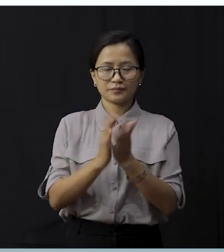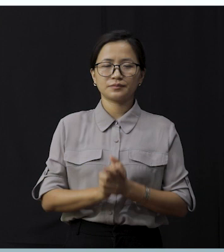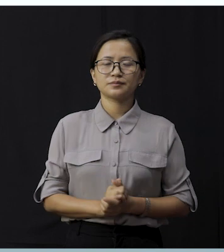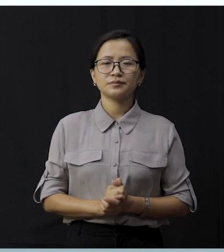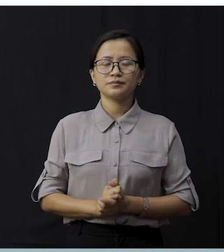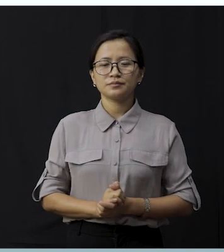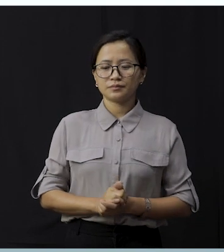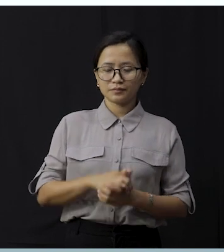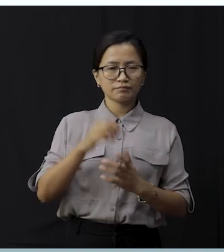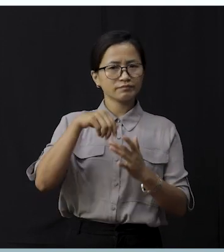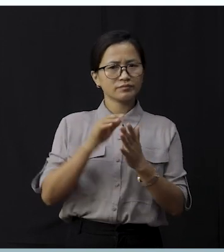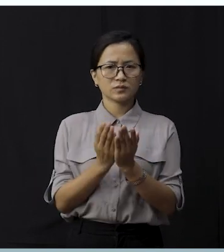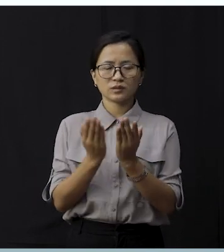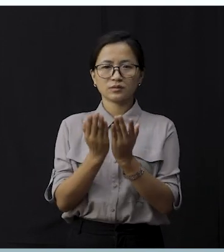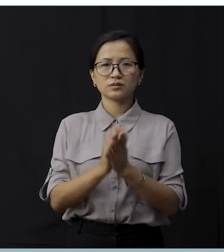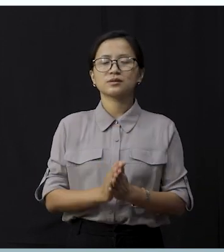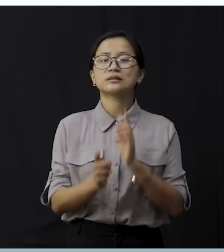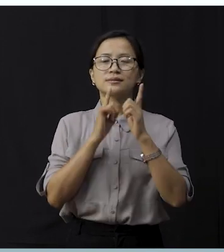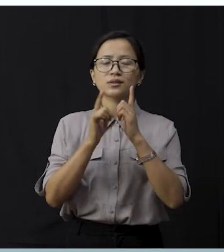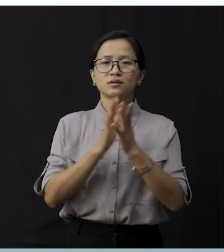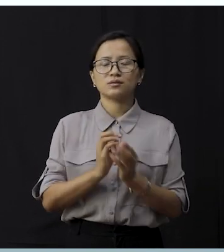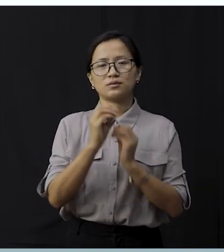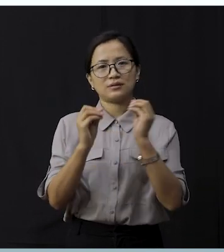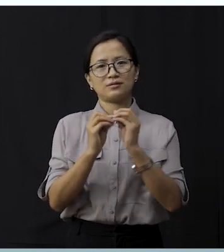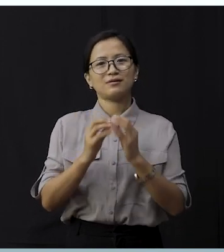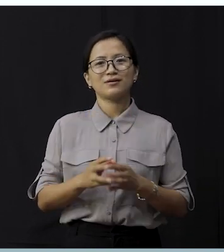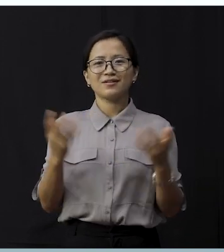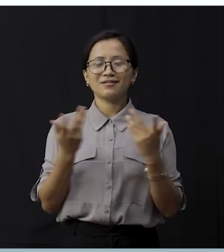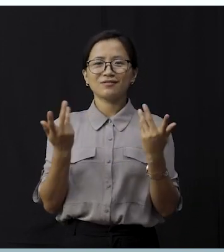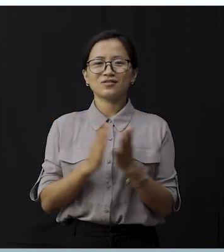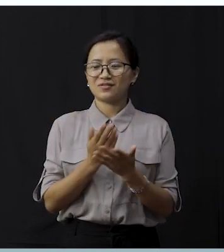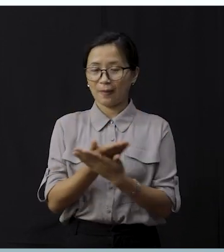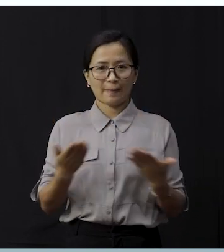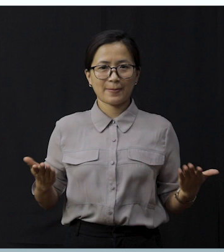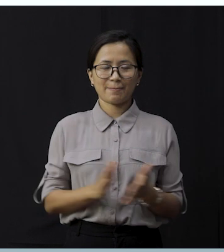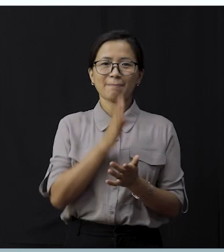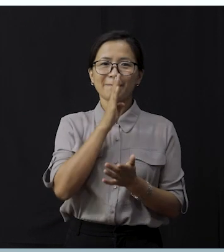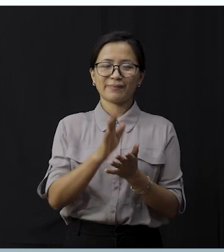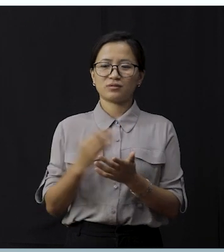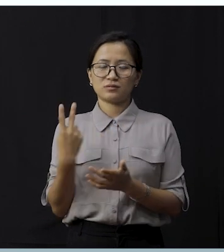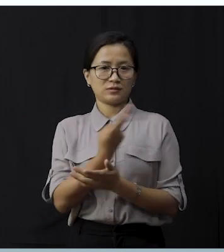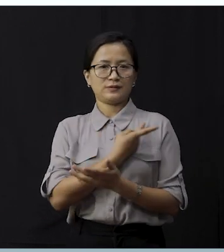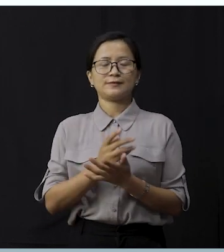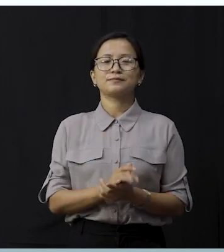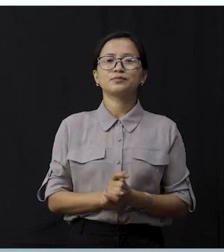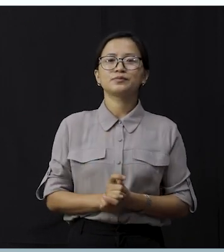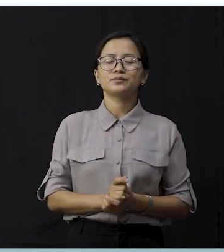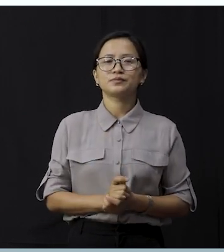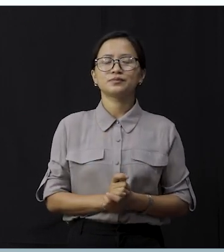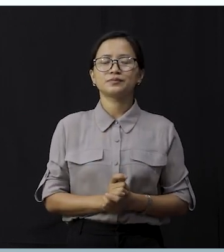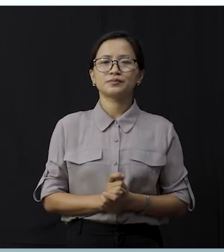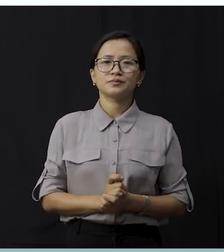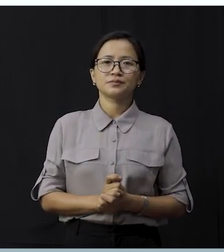portion. So in this lesson, we will be discussing about what are the things that belongs to us. What are the things that